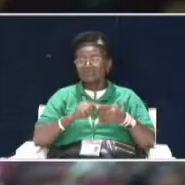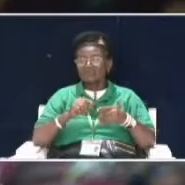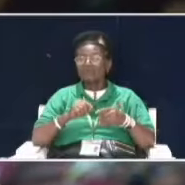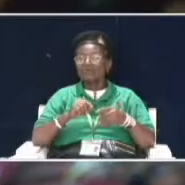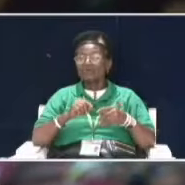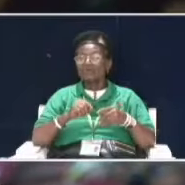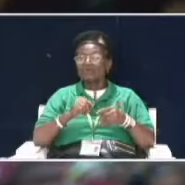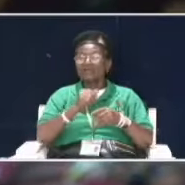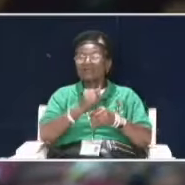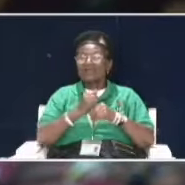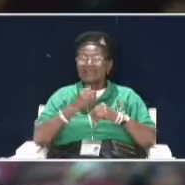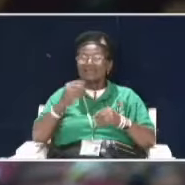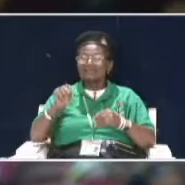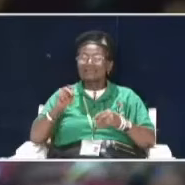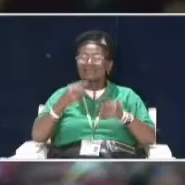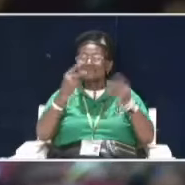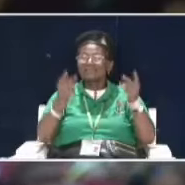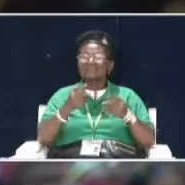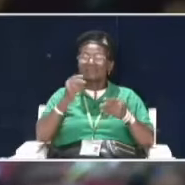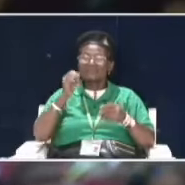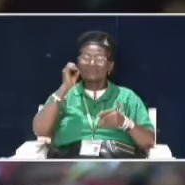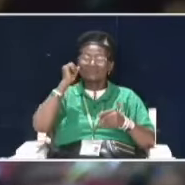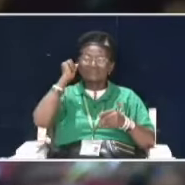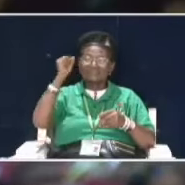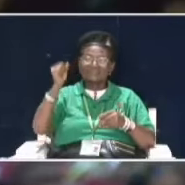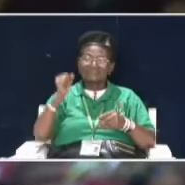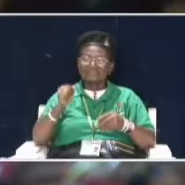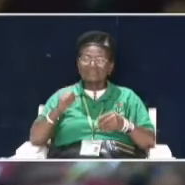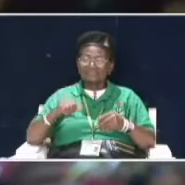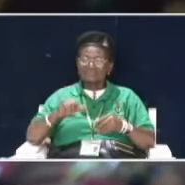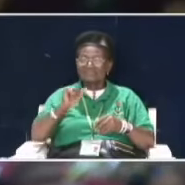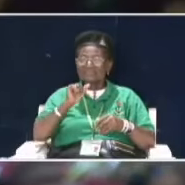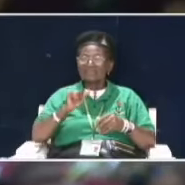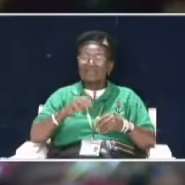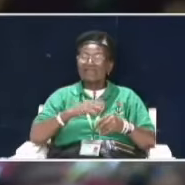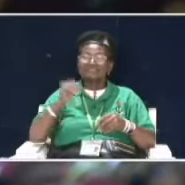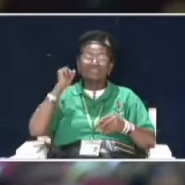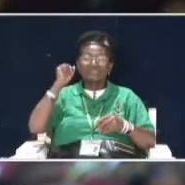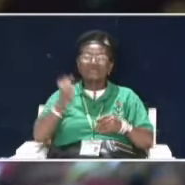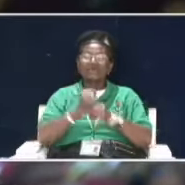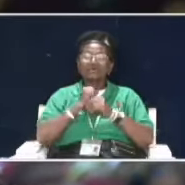victory, she persisted. And she got her victory.